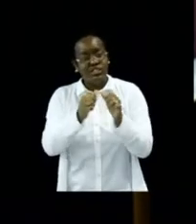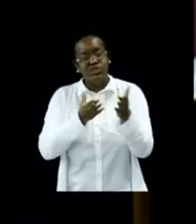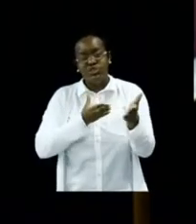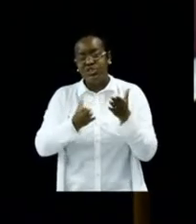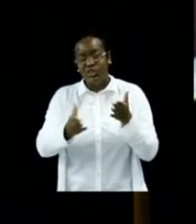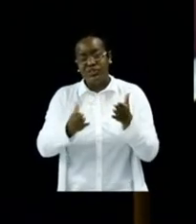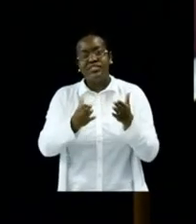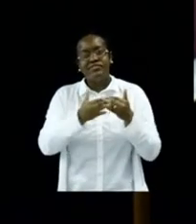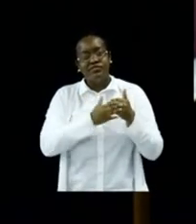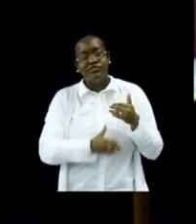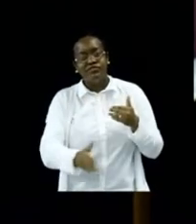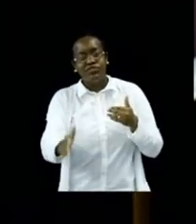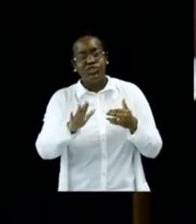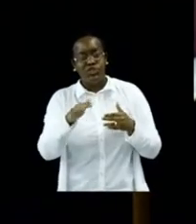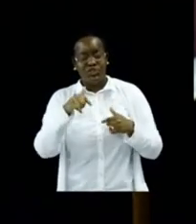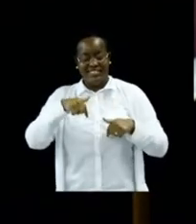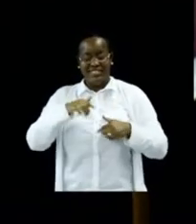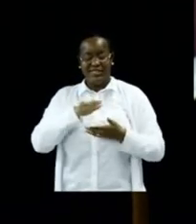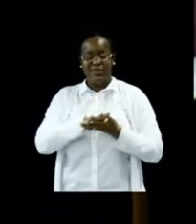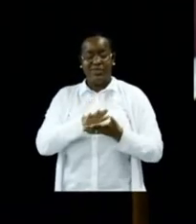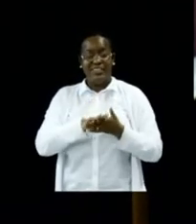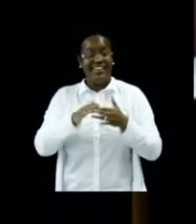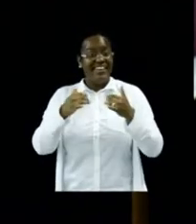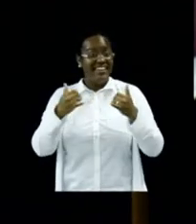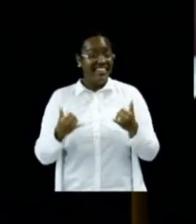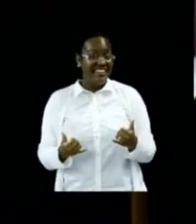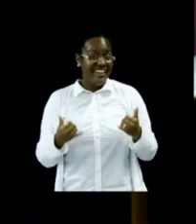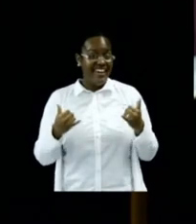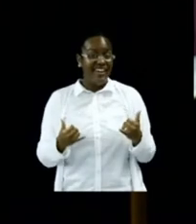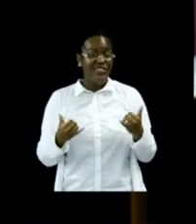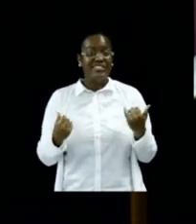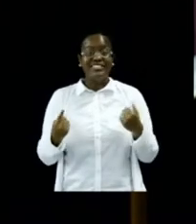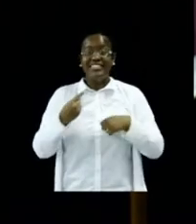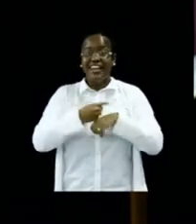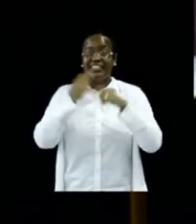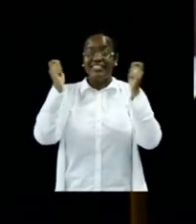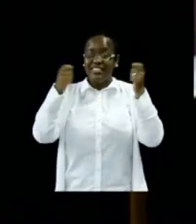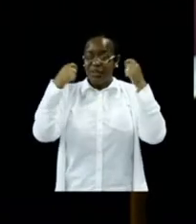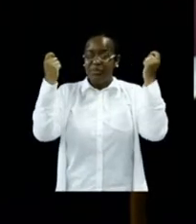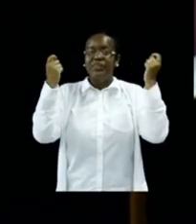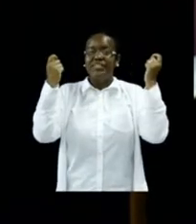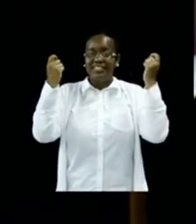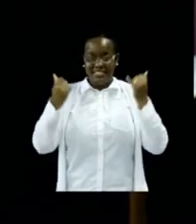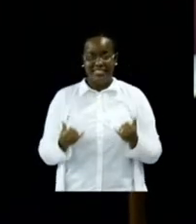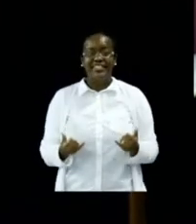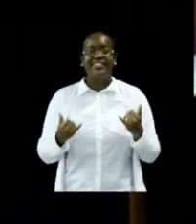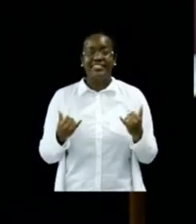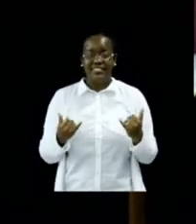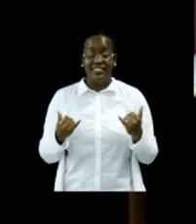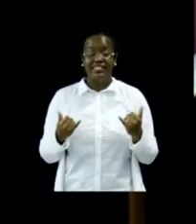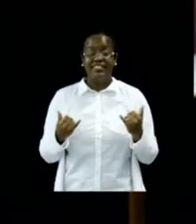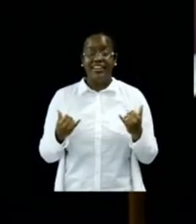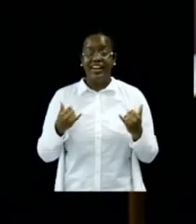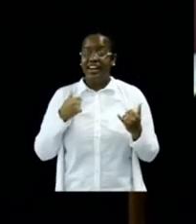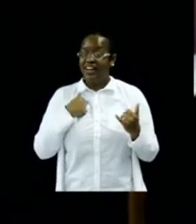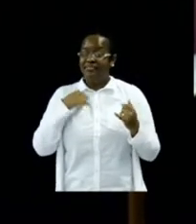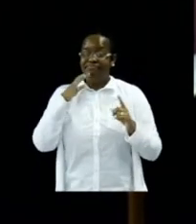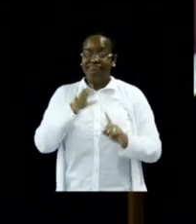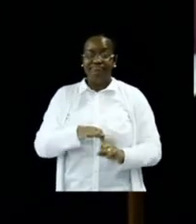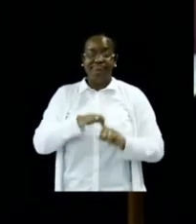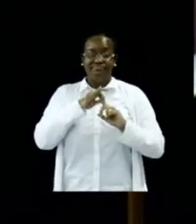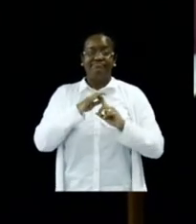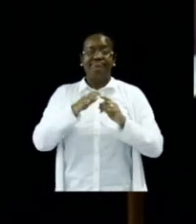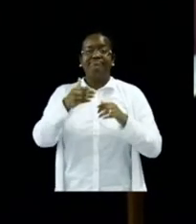mater. Now, the highlights of today's ceremony will begin, and I have the distinguished pleasure